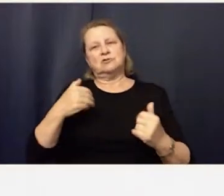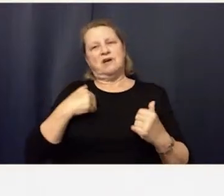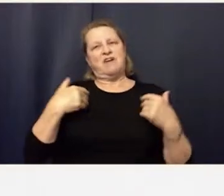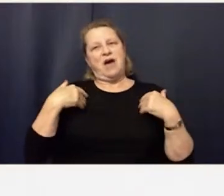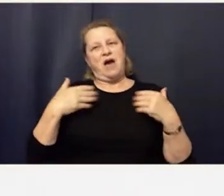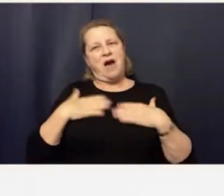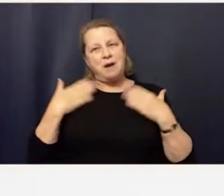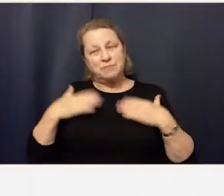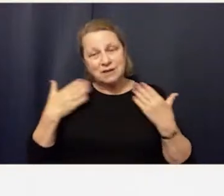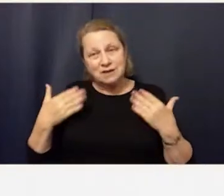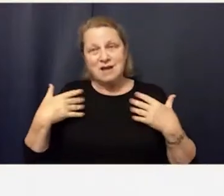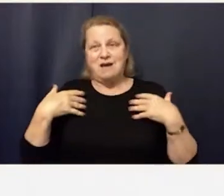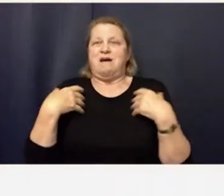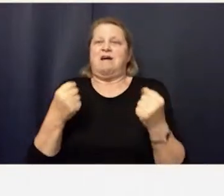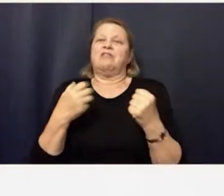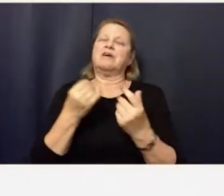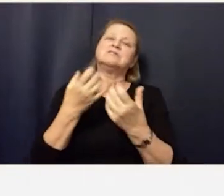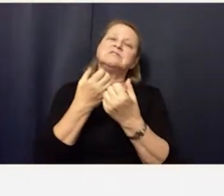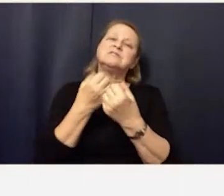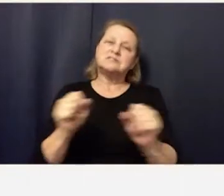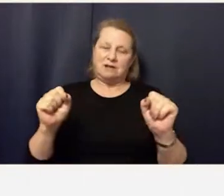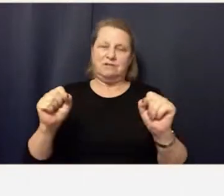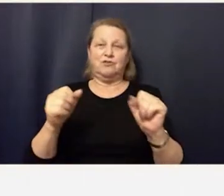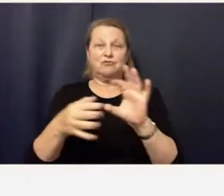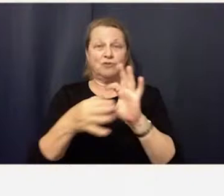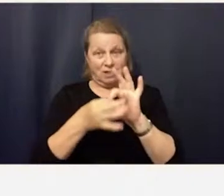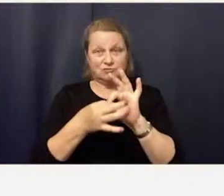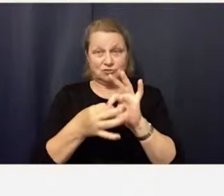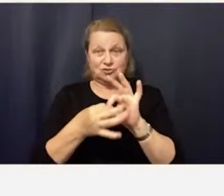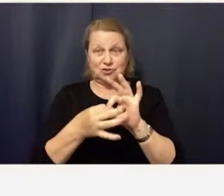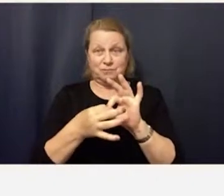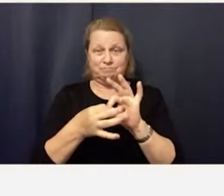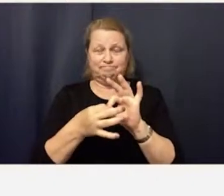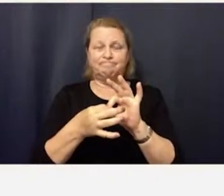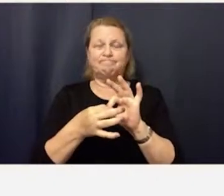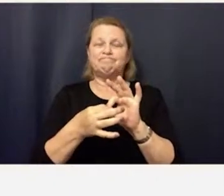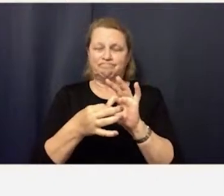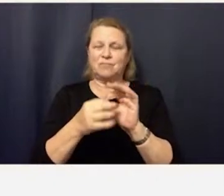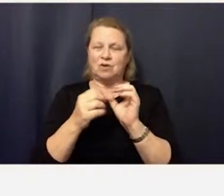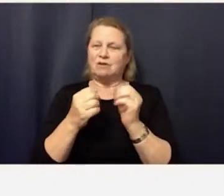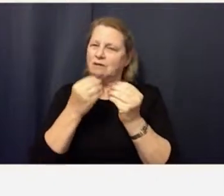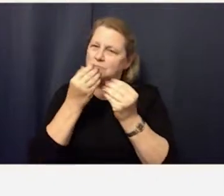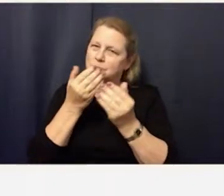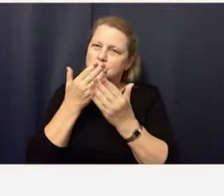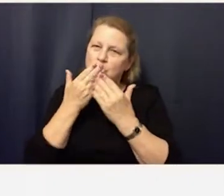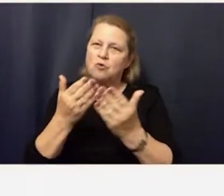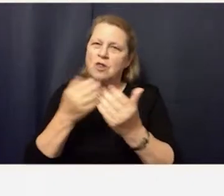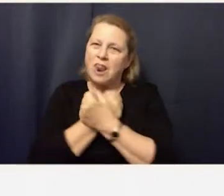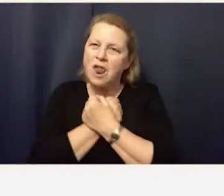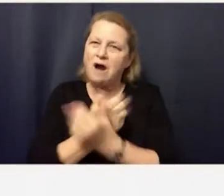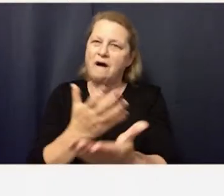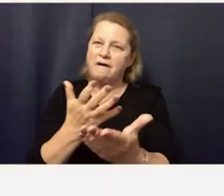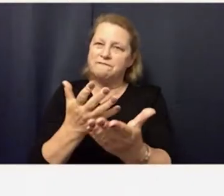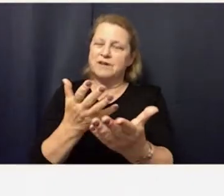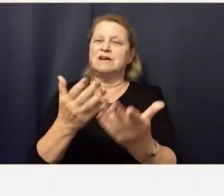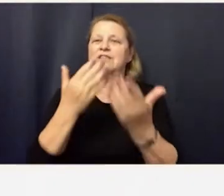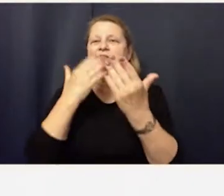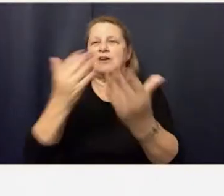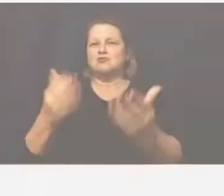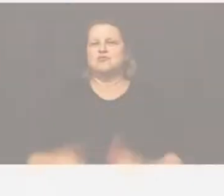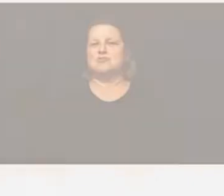healthy, and safe relationship with love. Thank you.